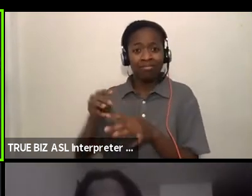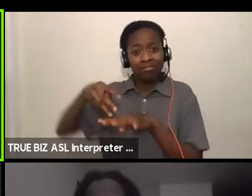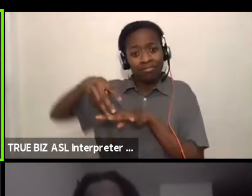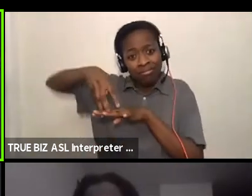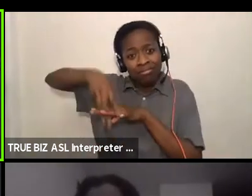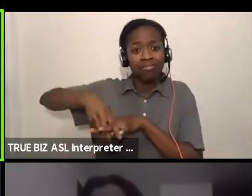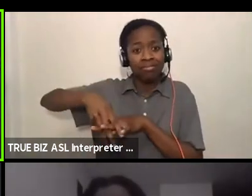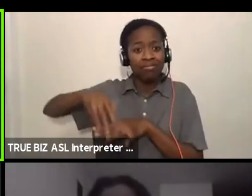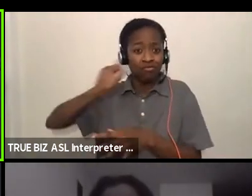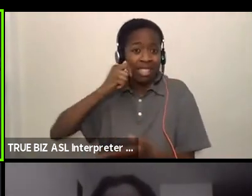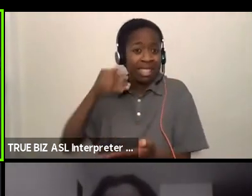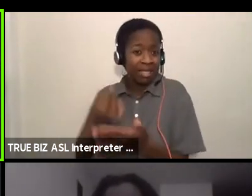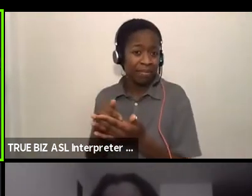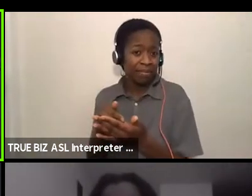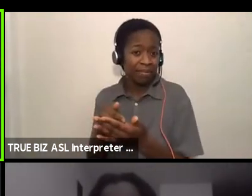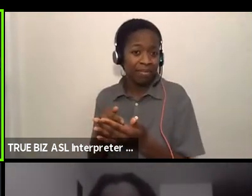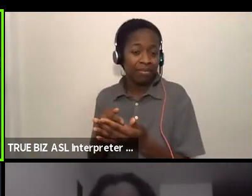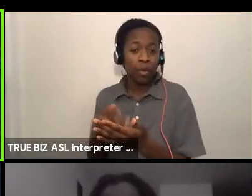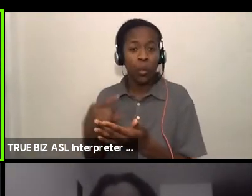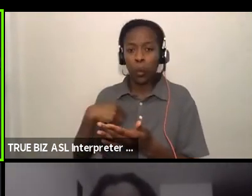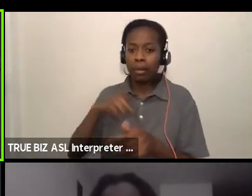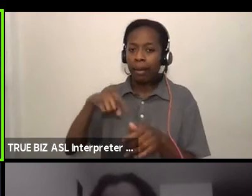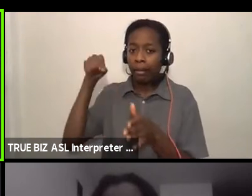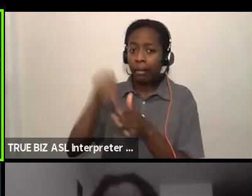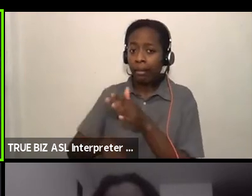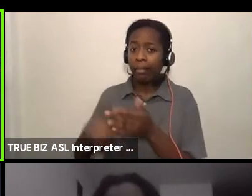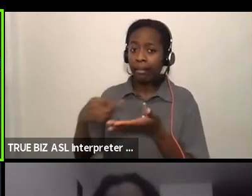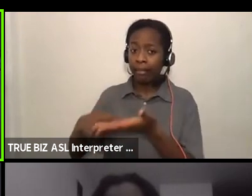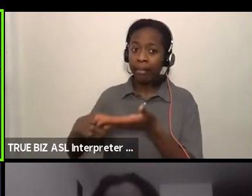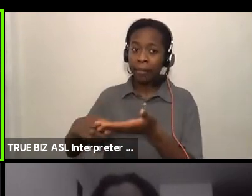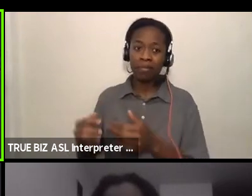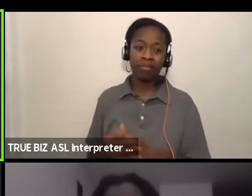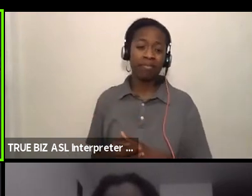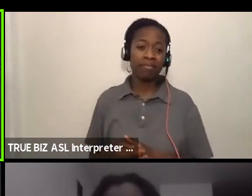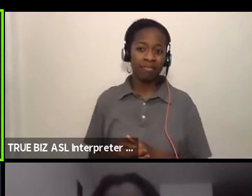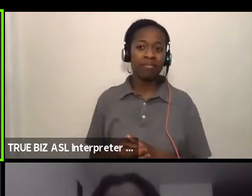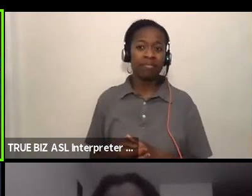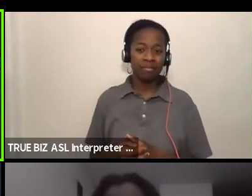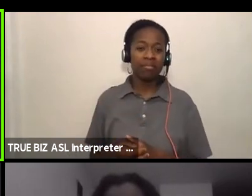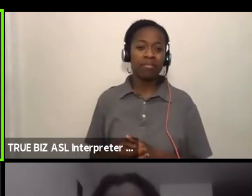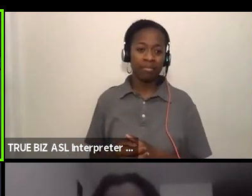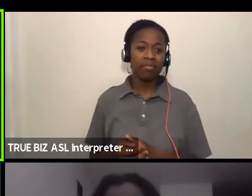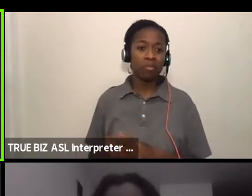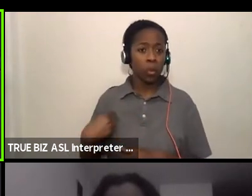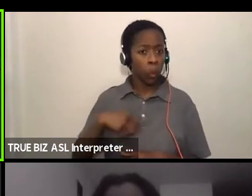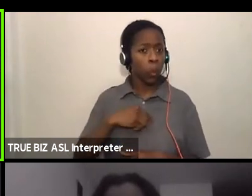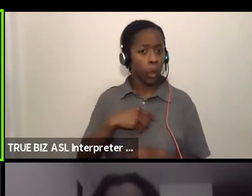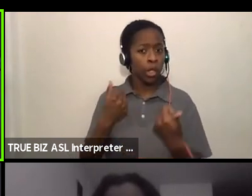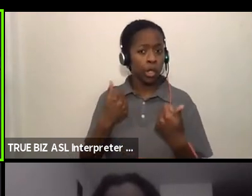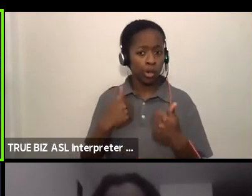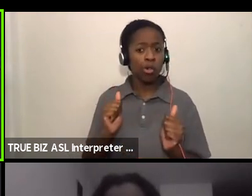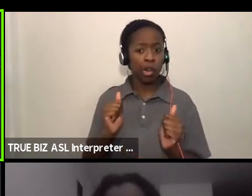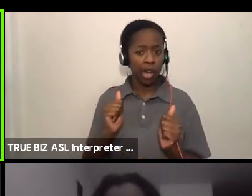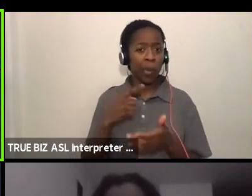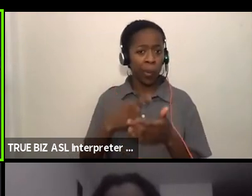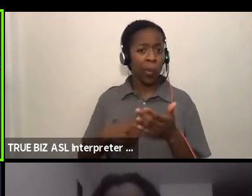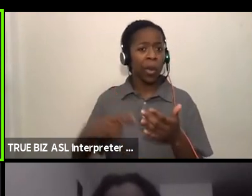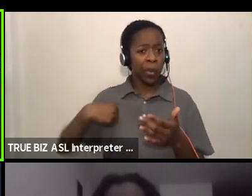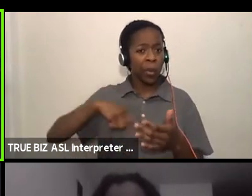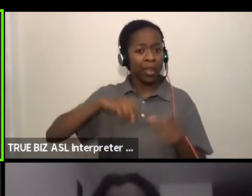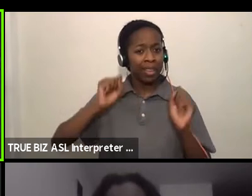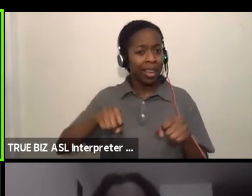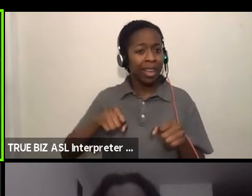even go further on that. And, you know, we are, you know, doing what we can to kind of represent, to kind